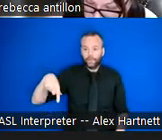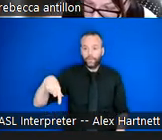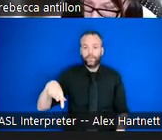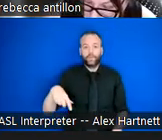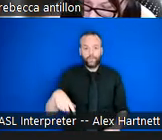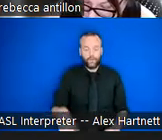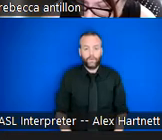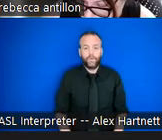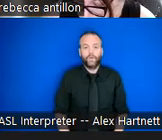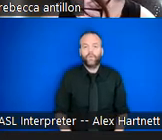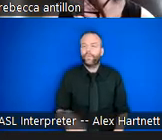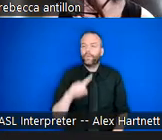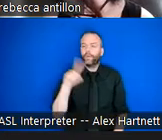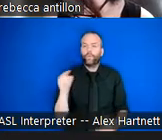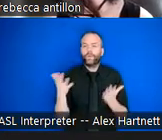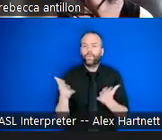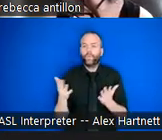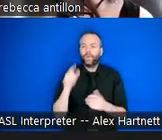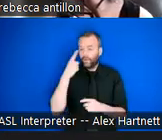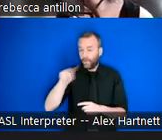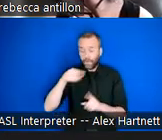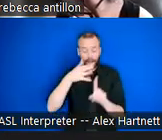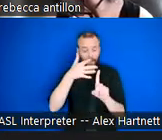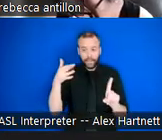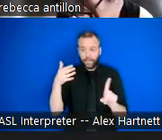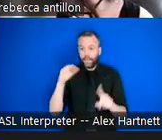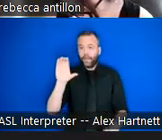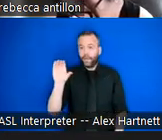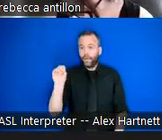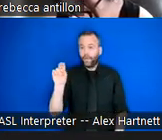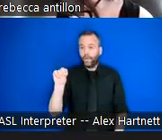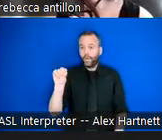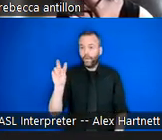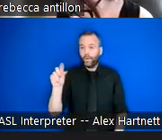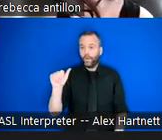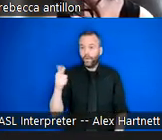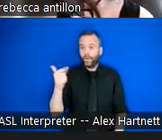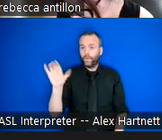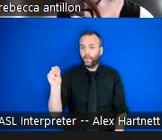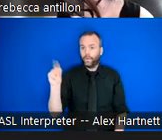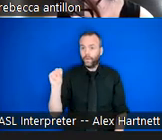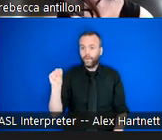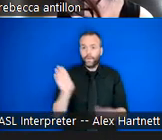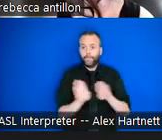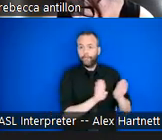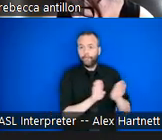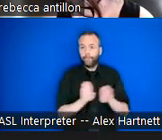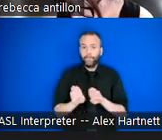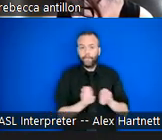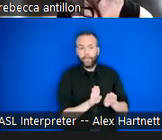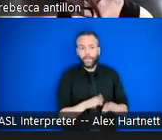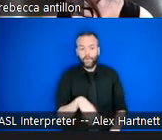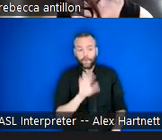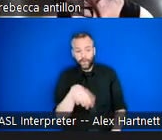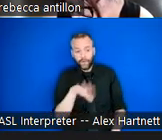postvention? So I don't know, Nancy, if you can clarify if that's specific to our LGBTQ population or more